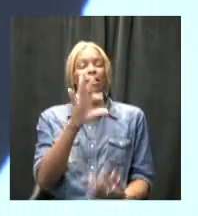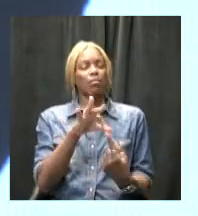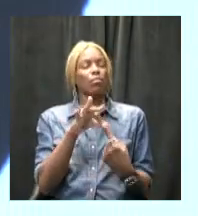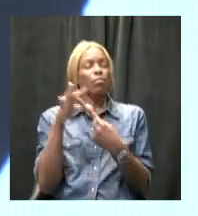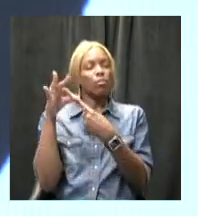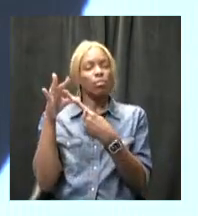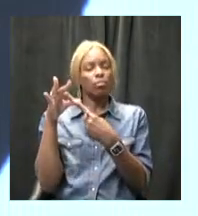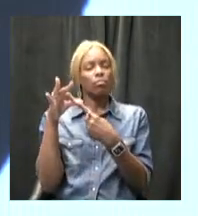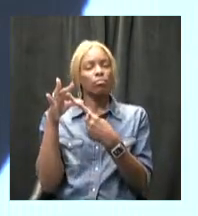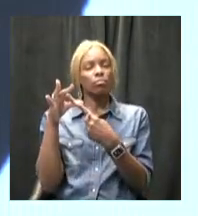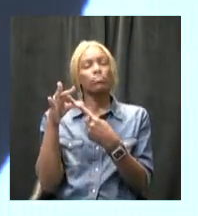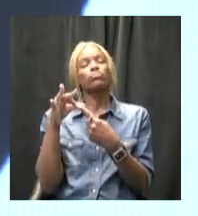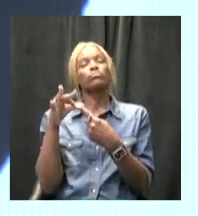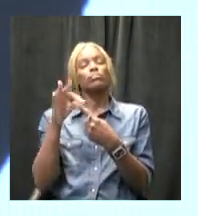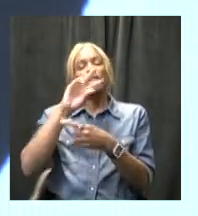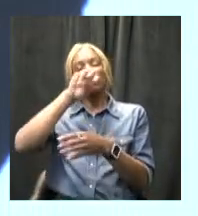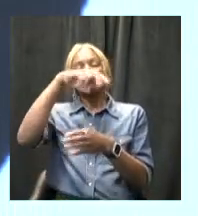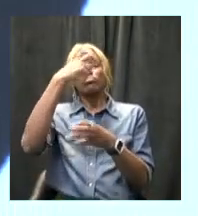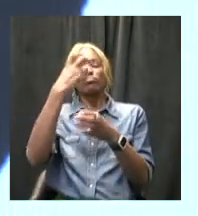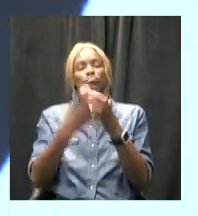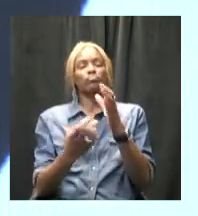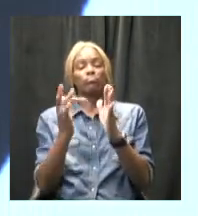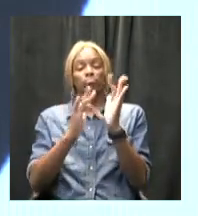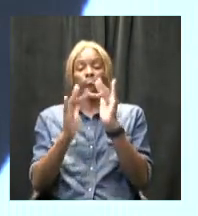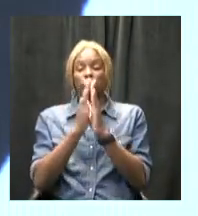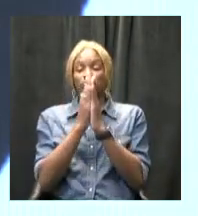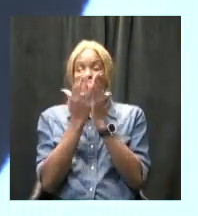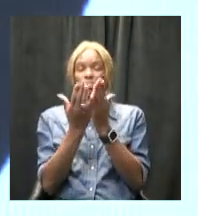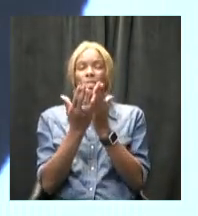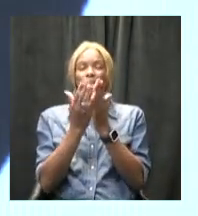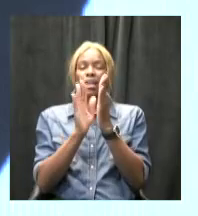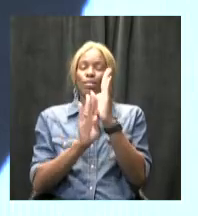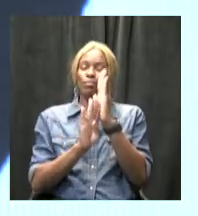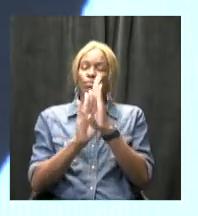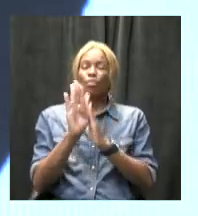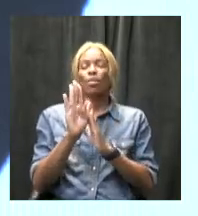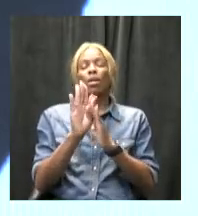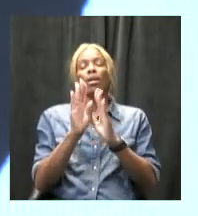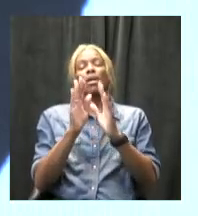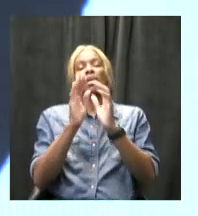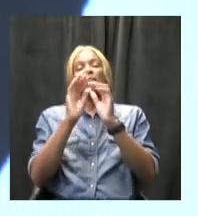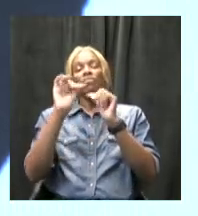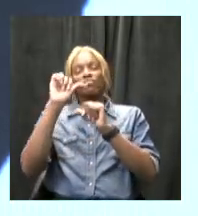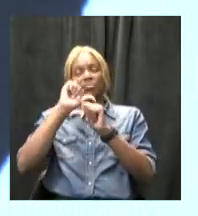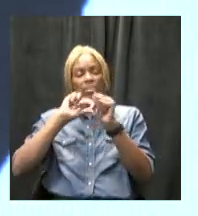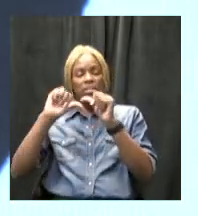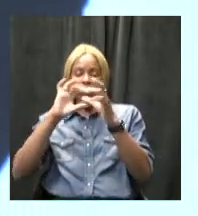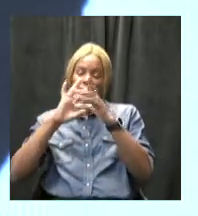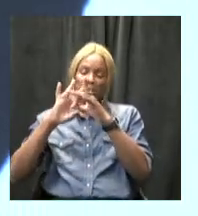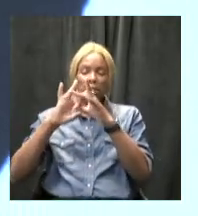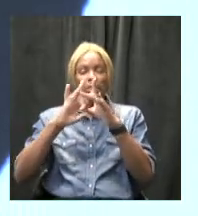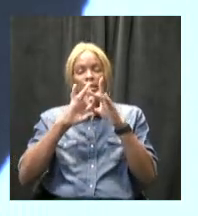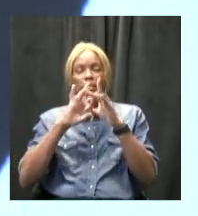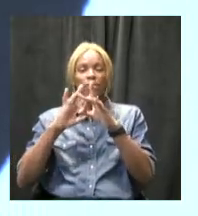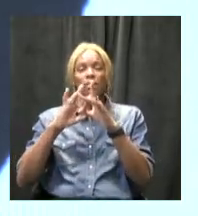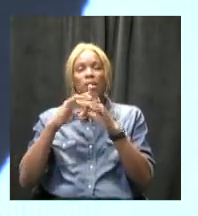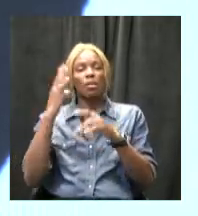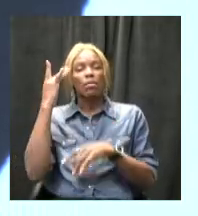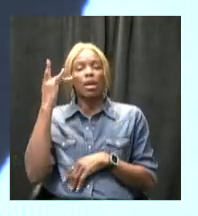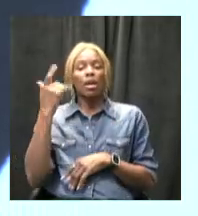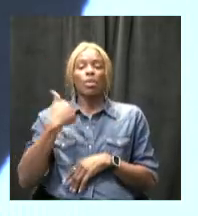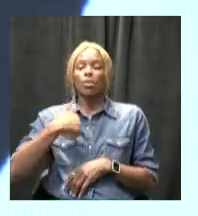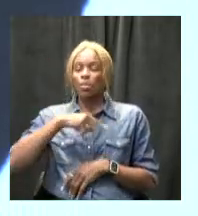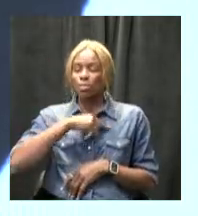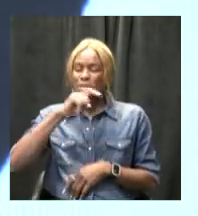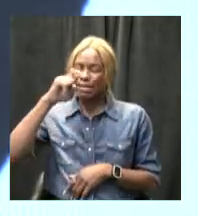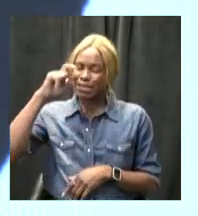They are growing in the Word of God. They are growing in fellowship and connection as they share together, because we desperately